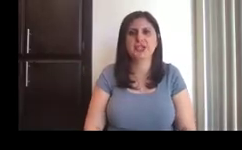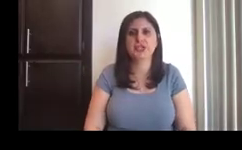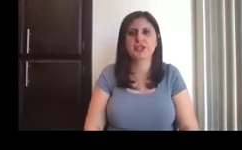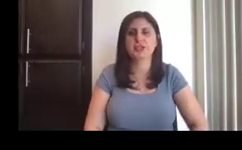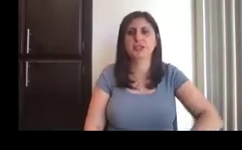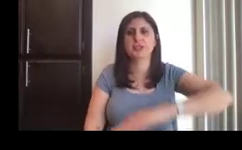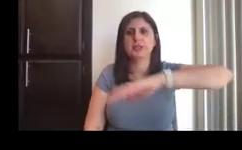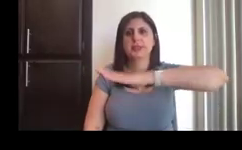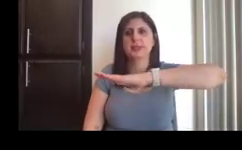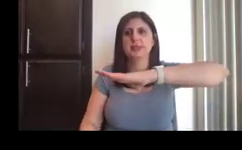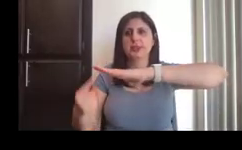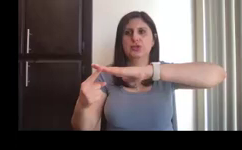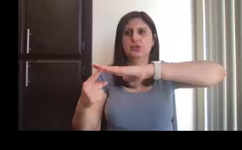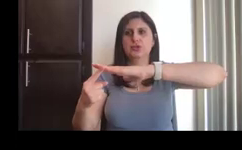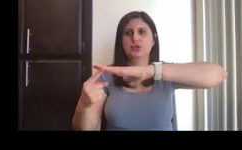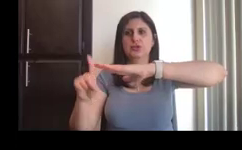Trash